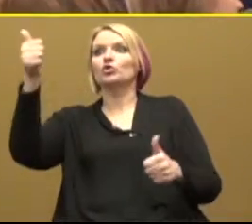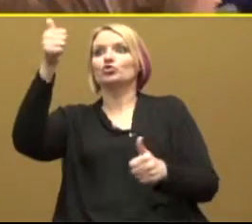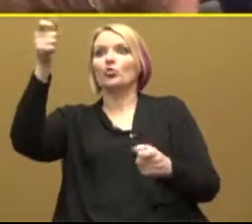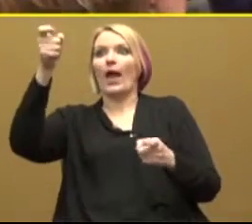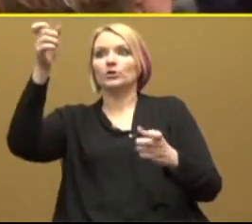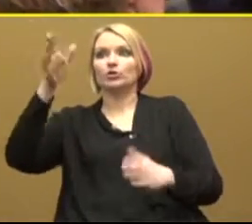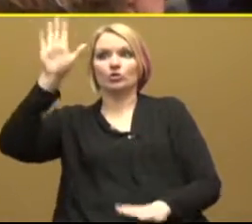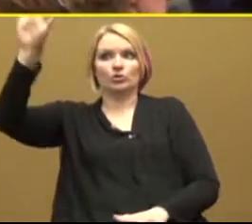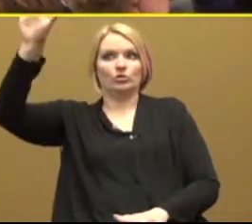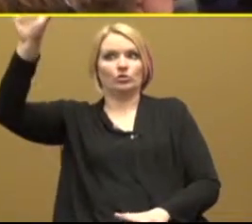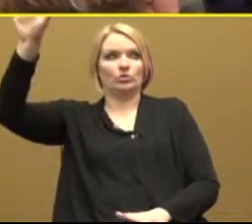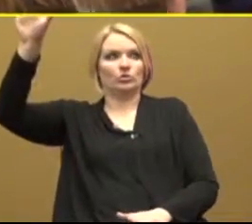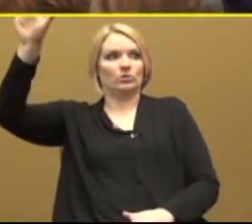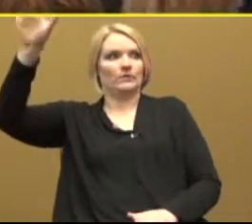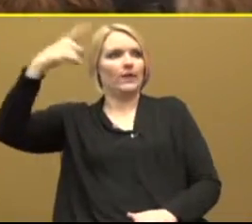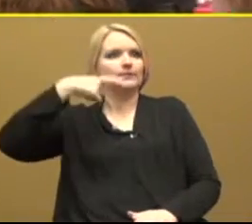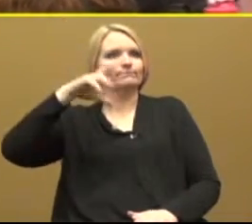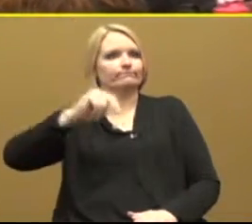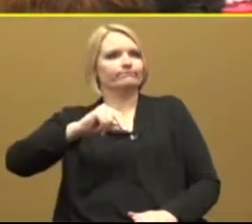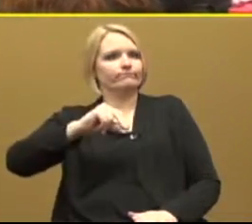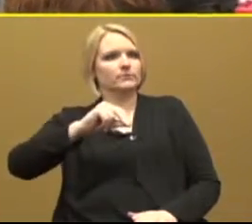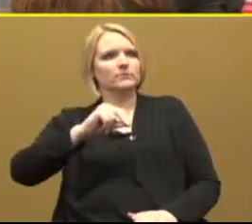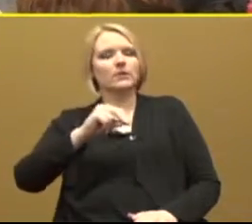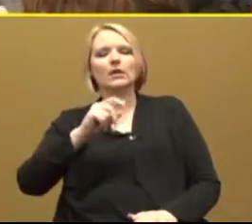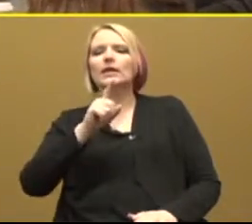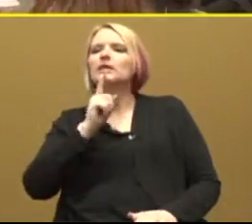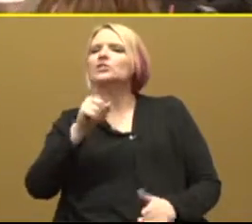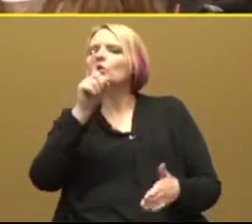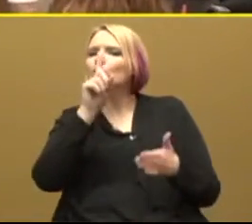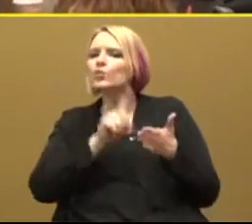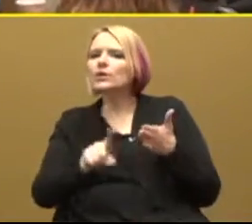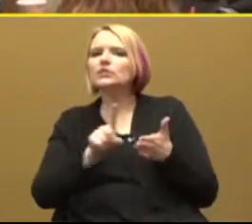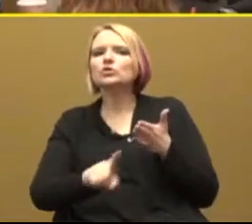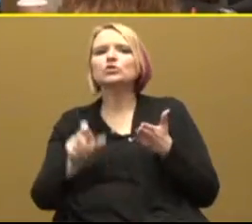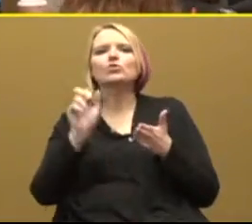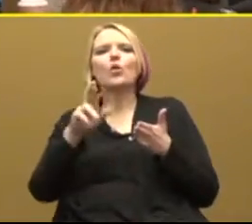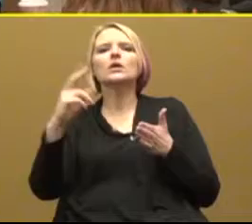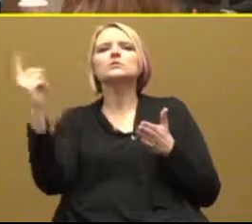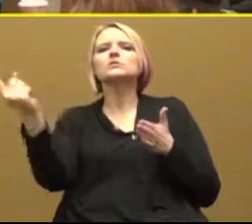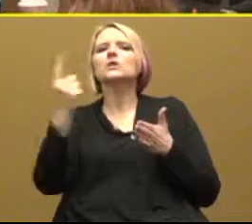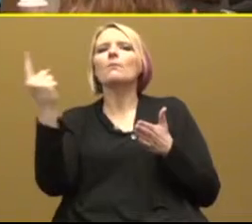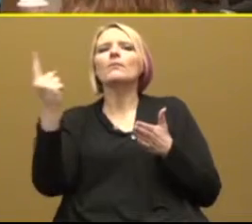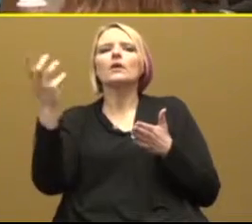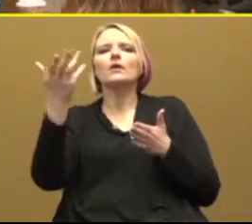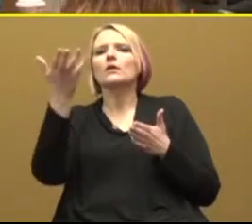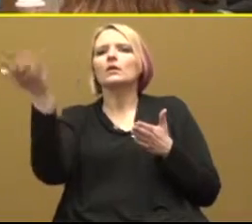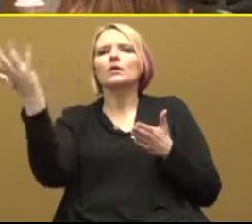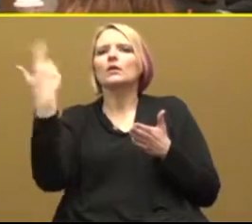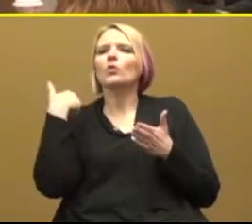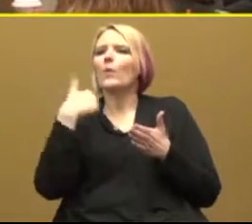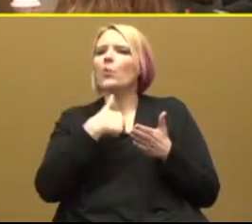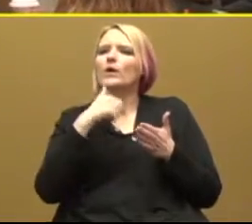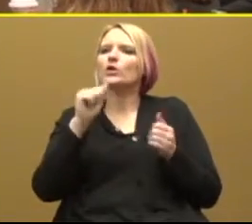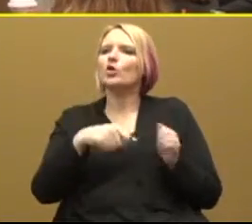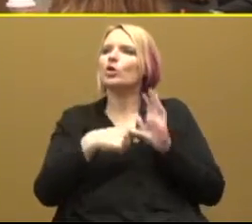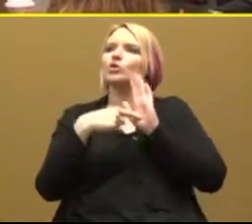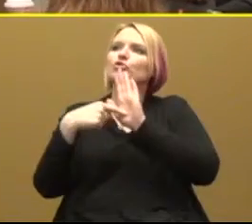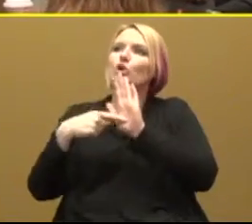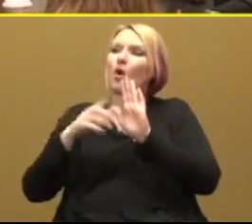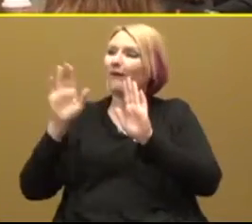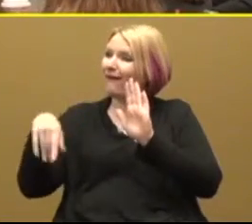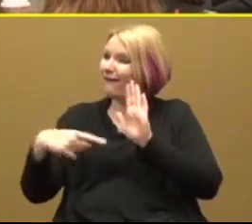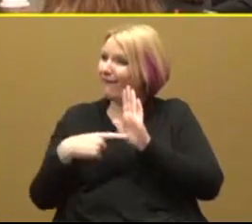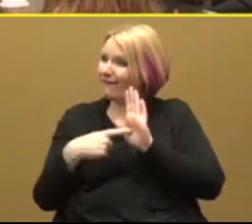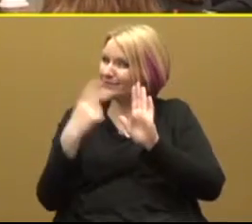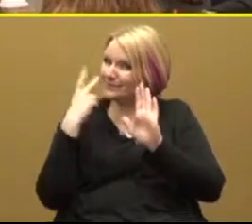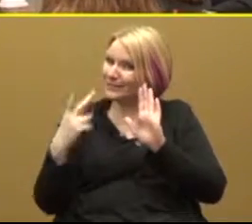know. putting this issue. So is there research or like, I don't know, something out there that we could present to them